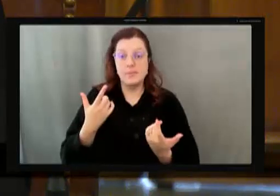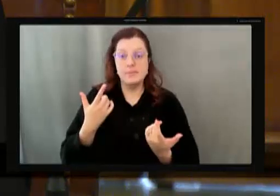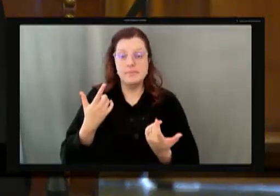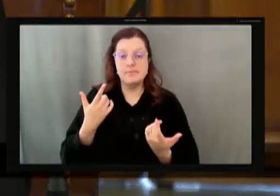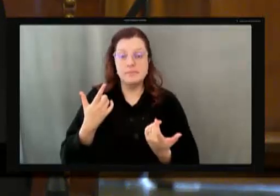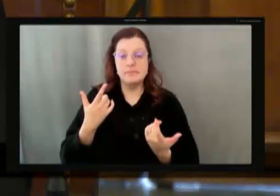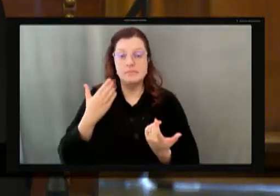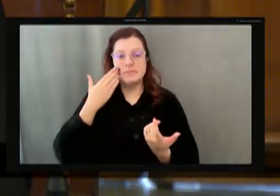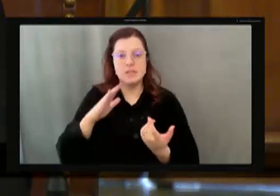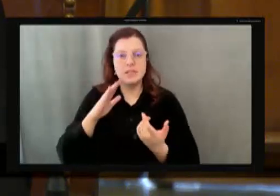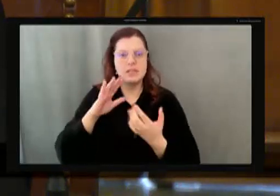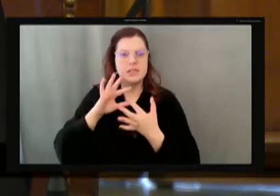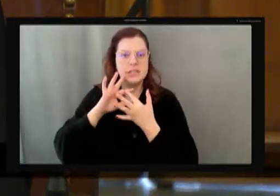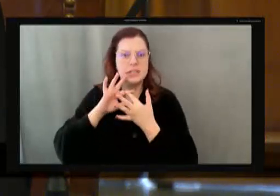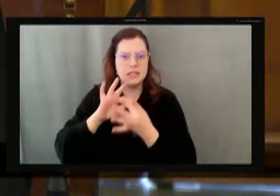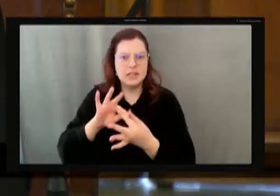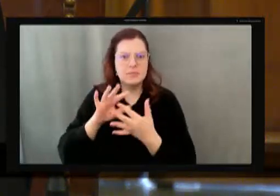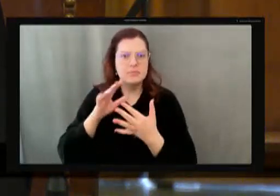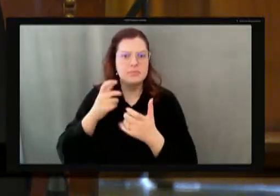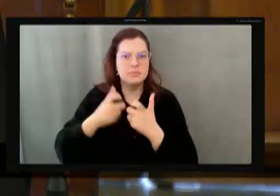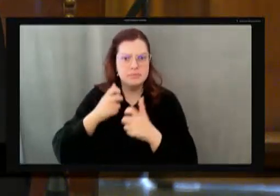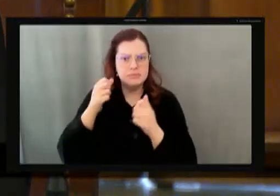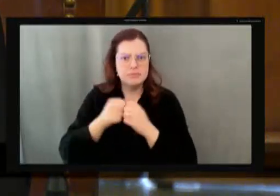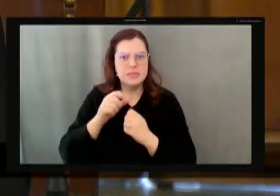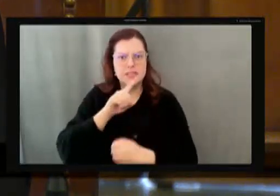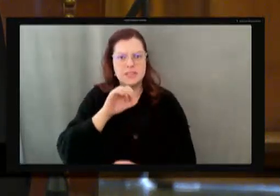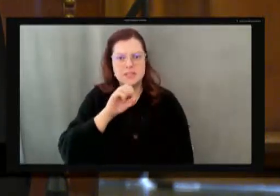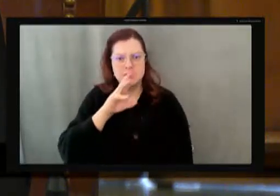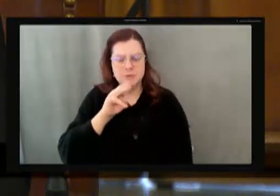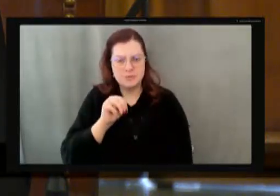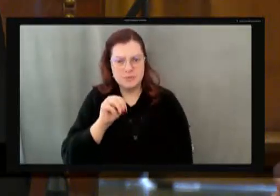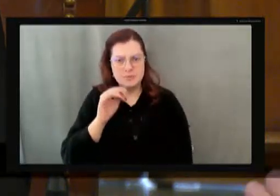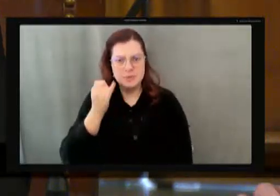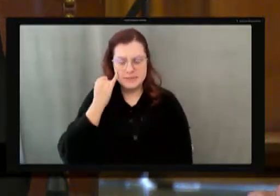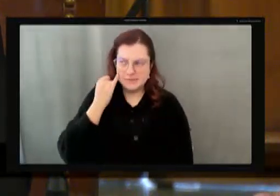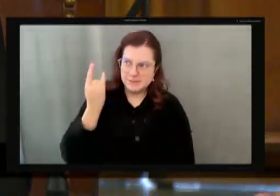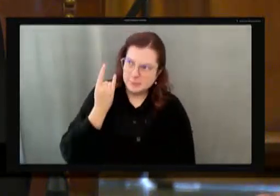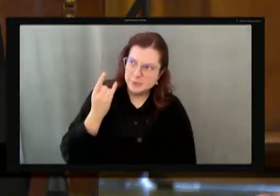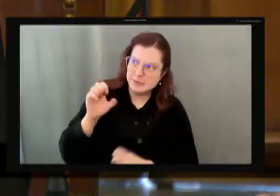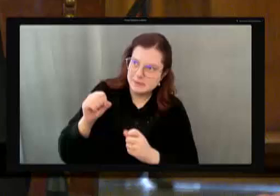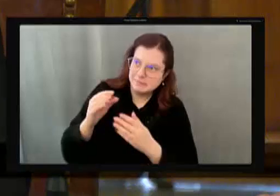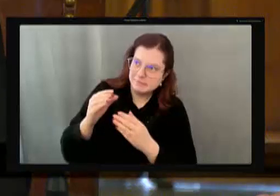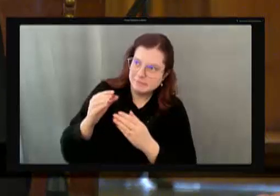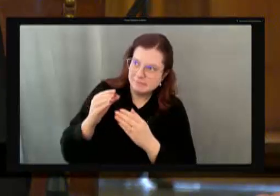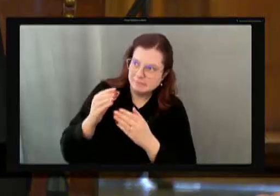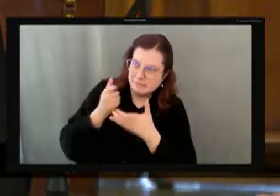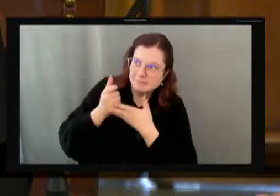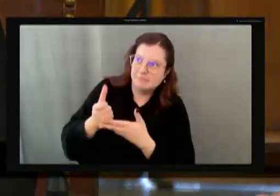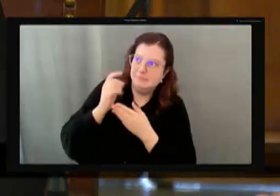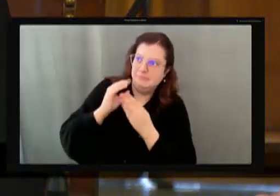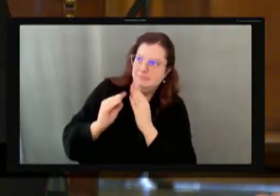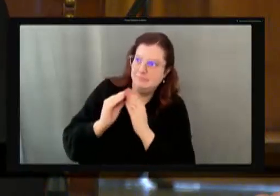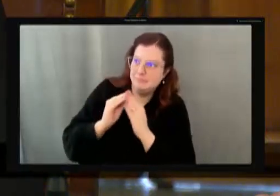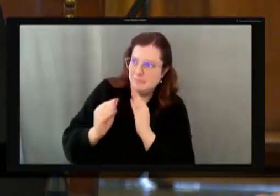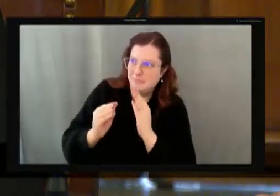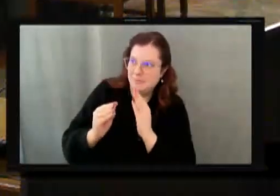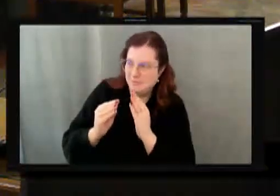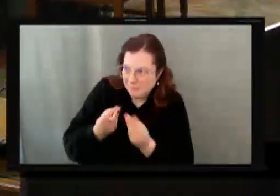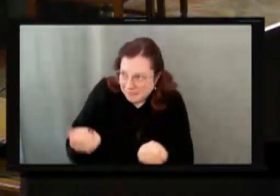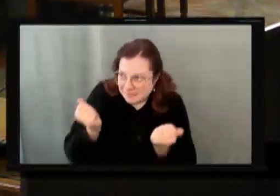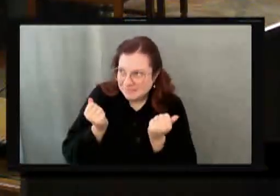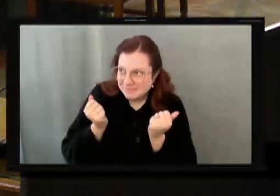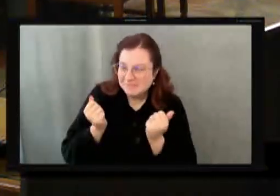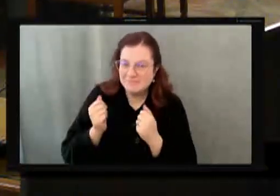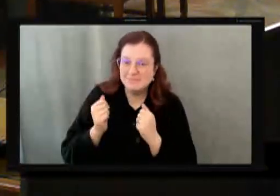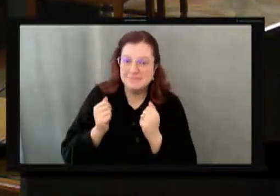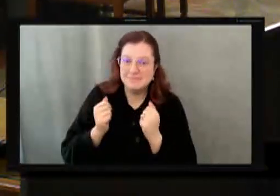is on our Zoom call, but if our IMP department can make that go away, it'd be so great. Our IMP,